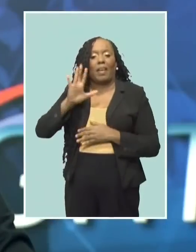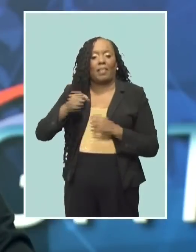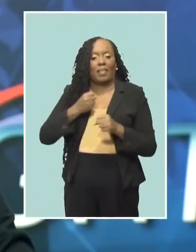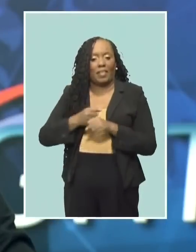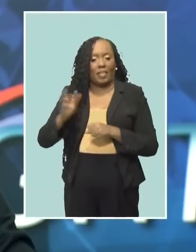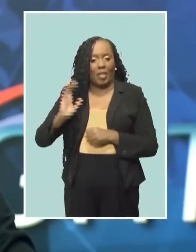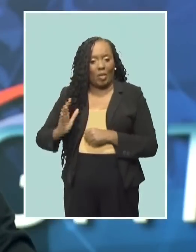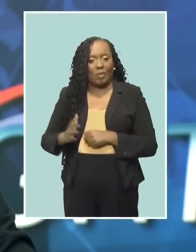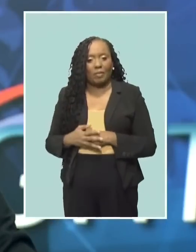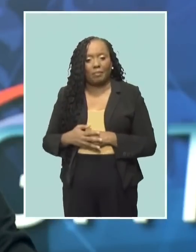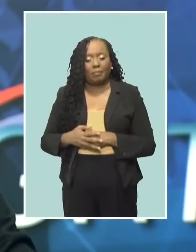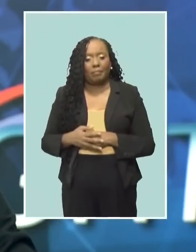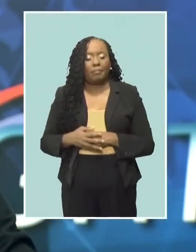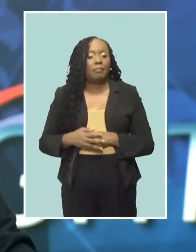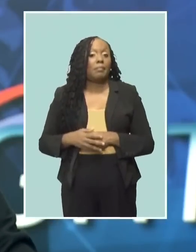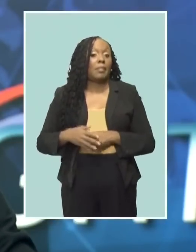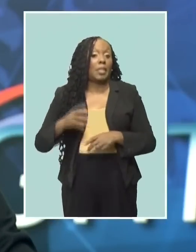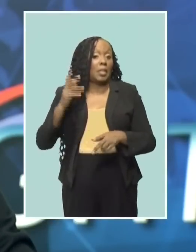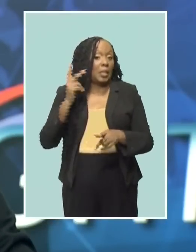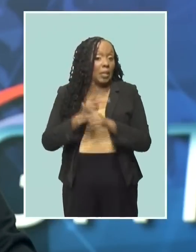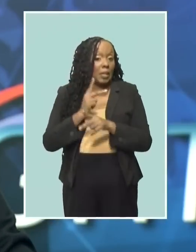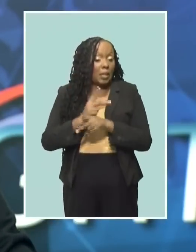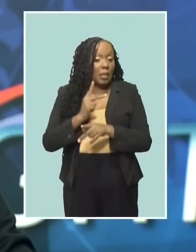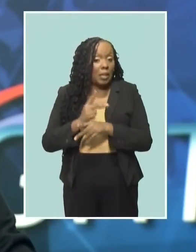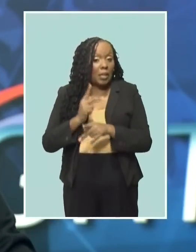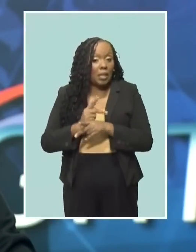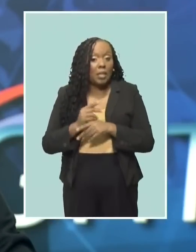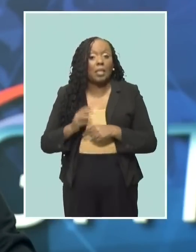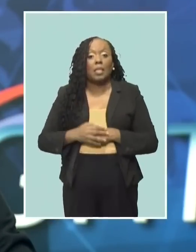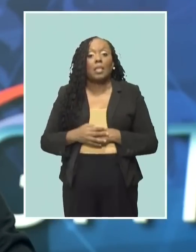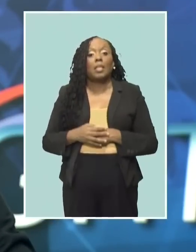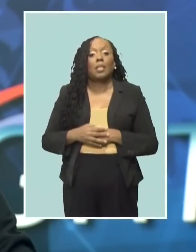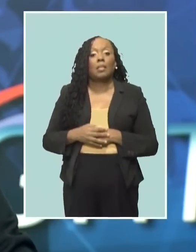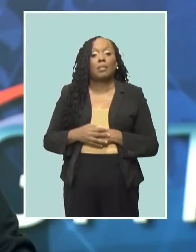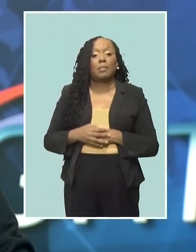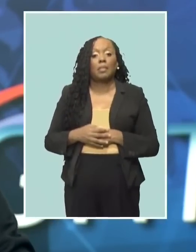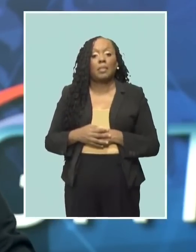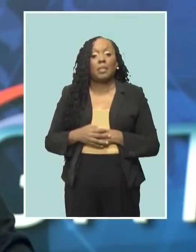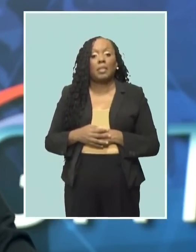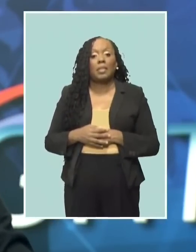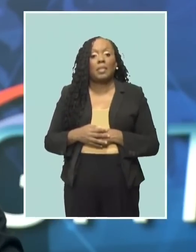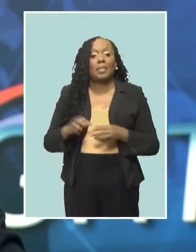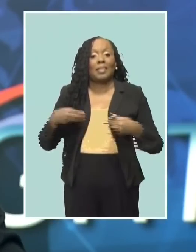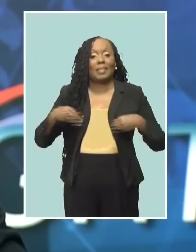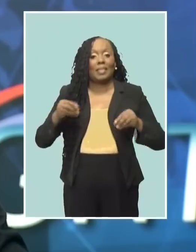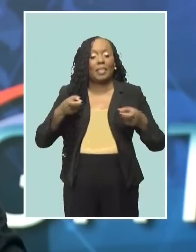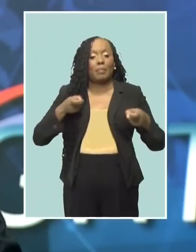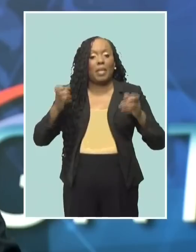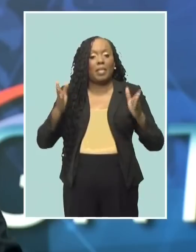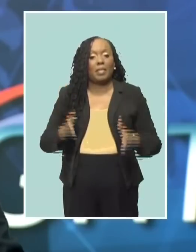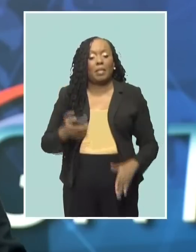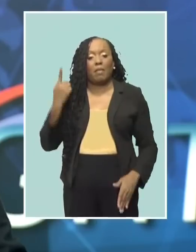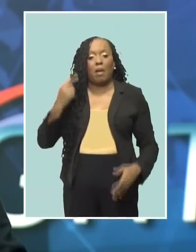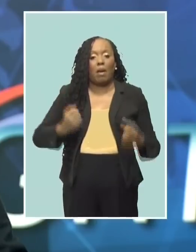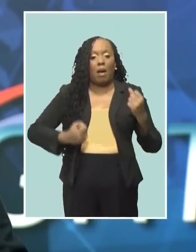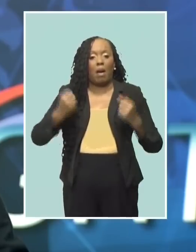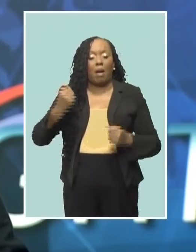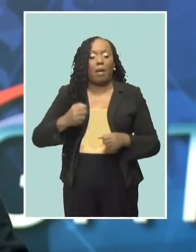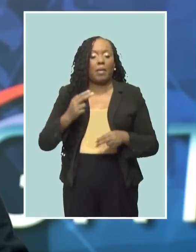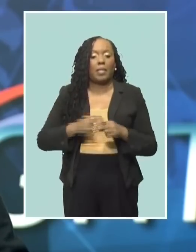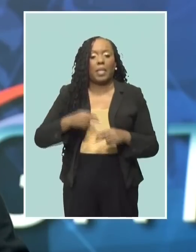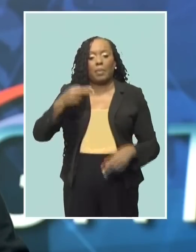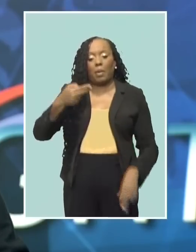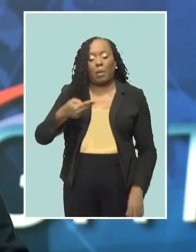Buyers caution. That's how Hyundai's sales manager at Courtesy Garage, Ryan Morris, describes the state of the EV and